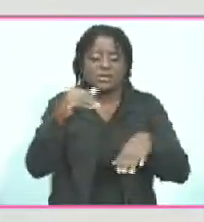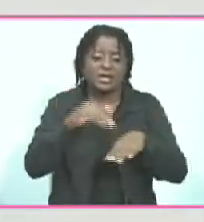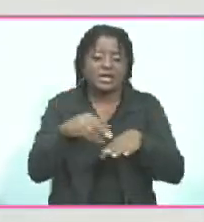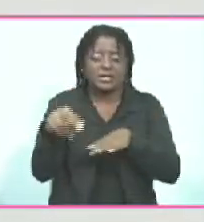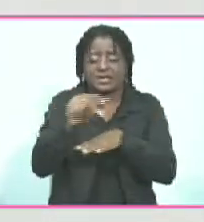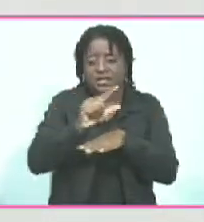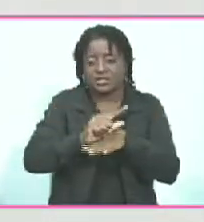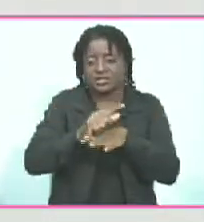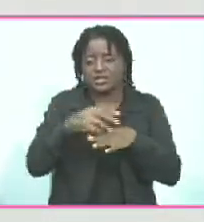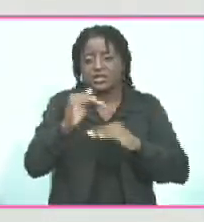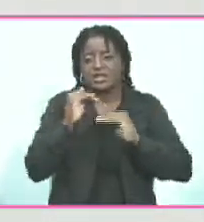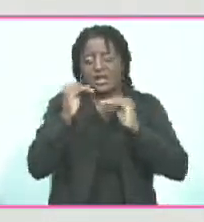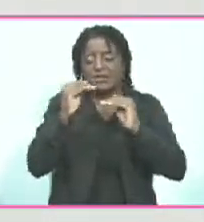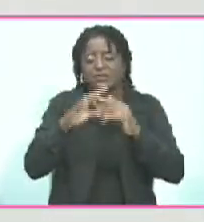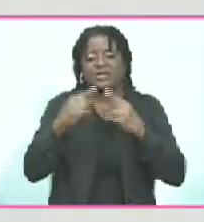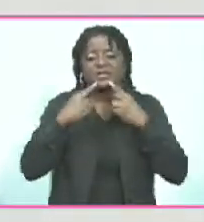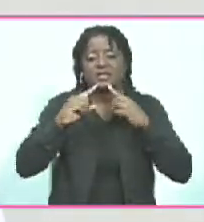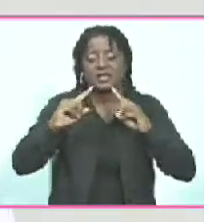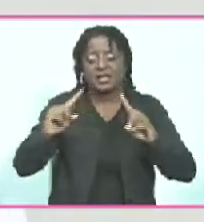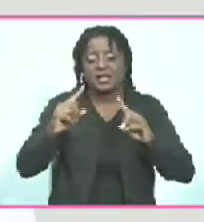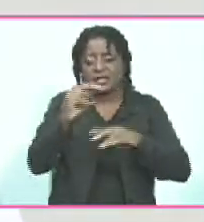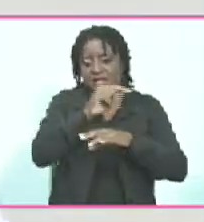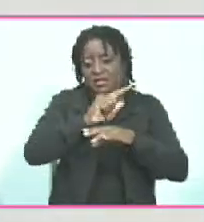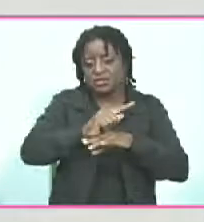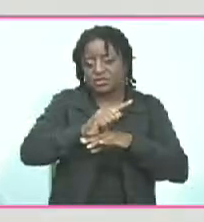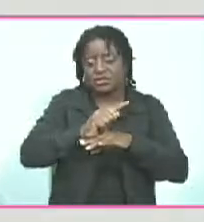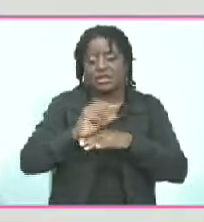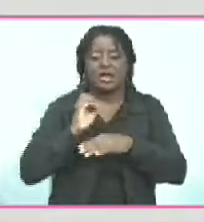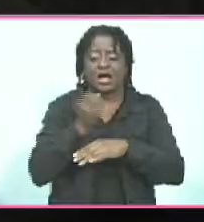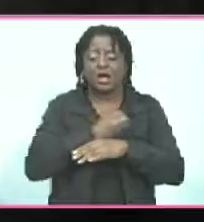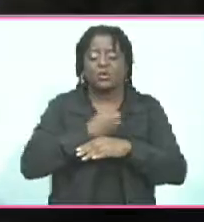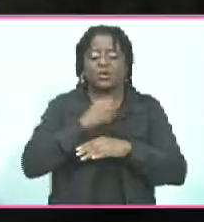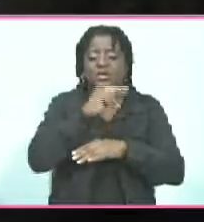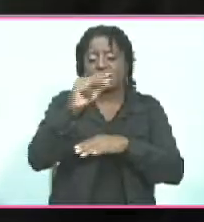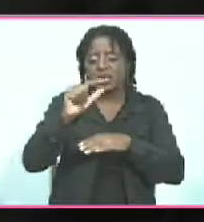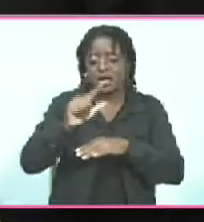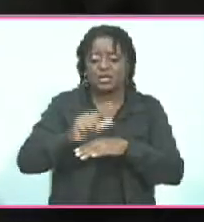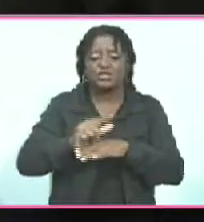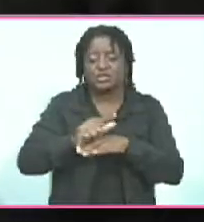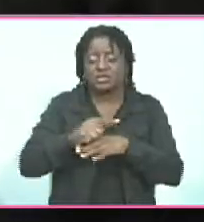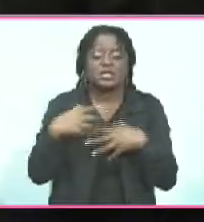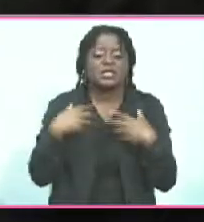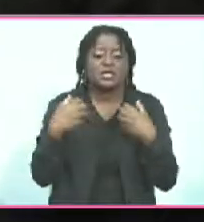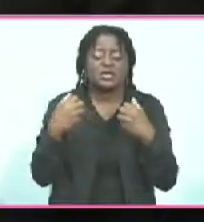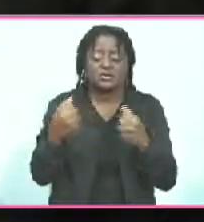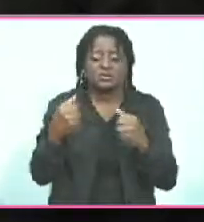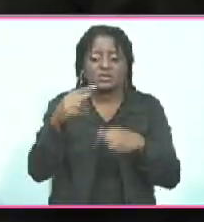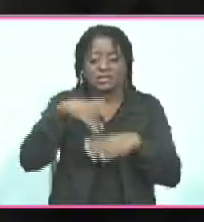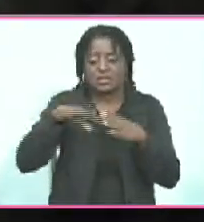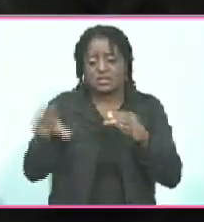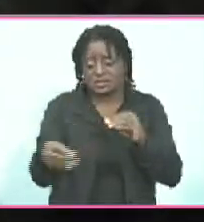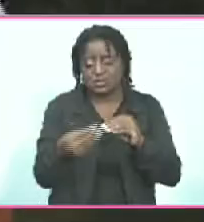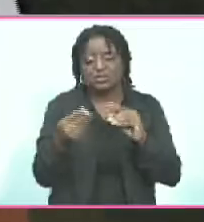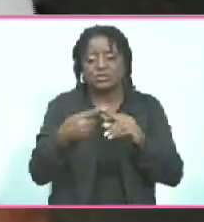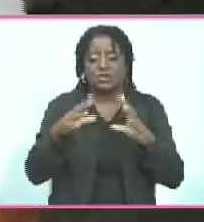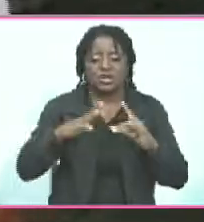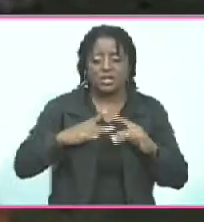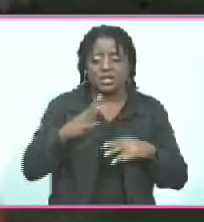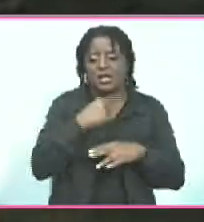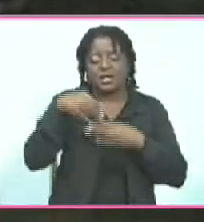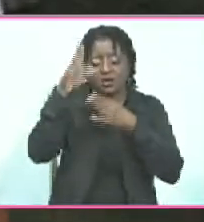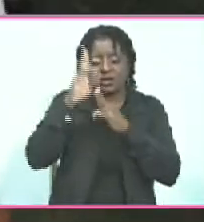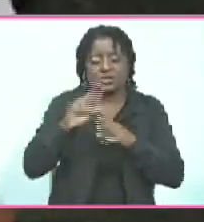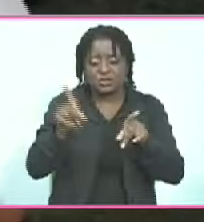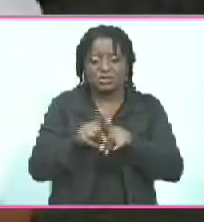level and declare nationally our national heroes. In addition to the holiday and honors, there's also a commitment